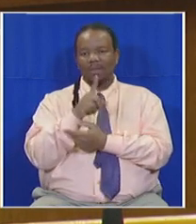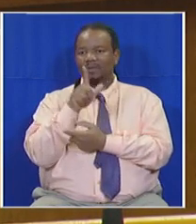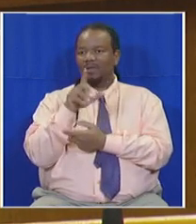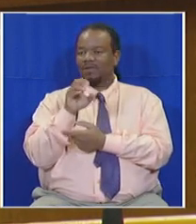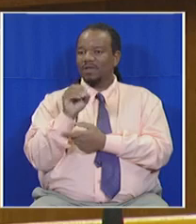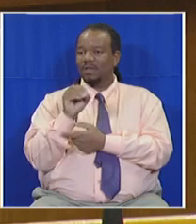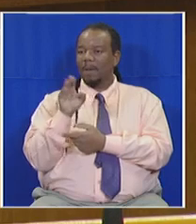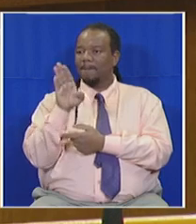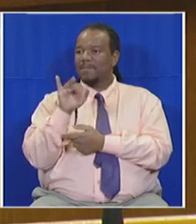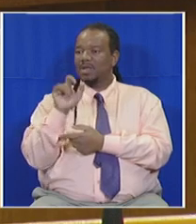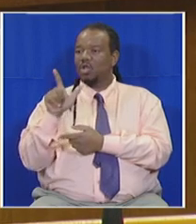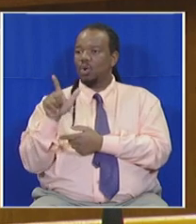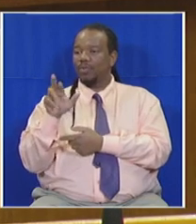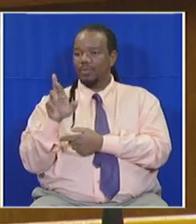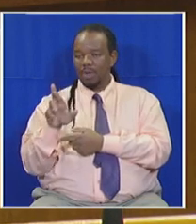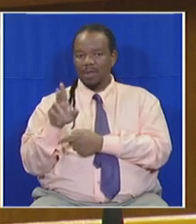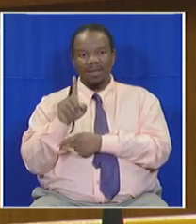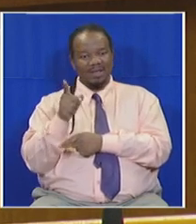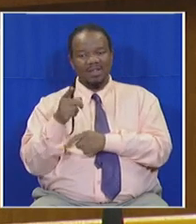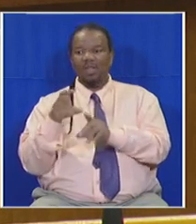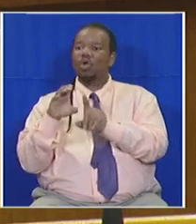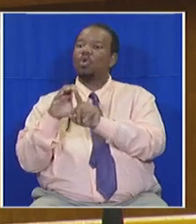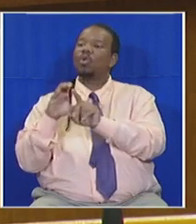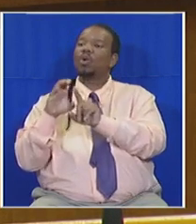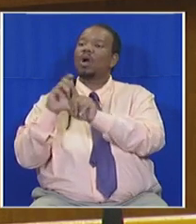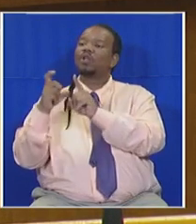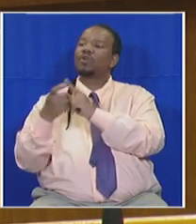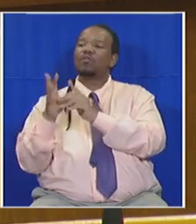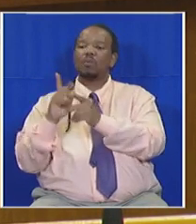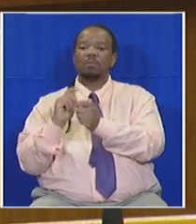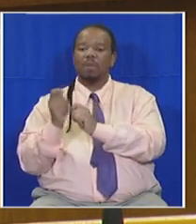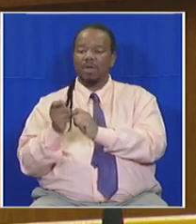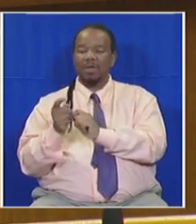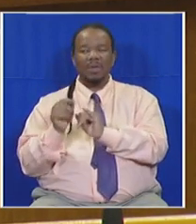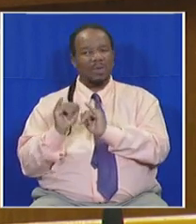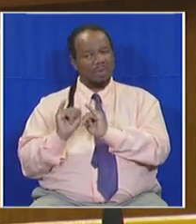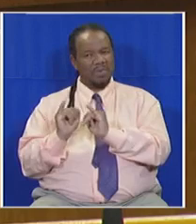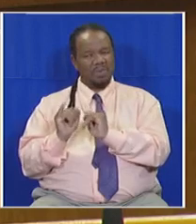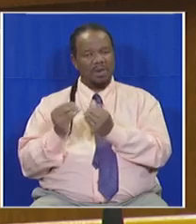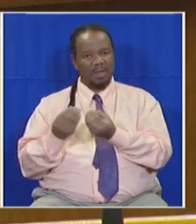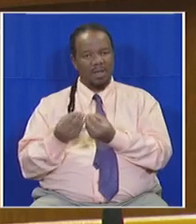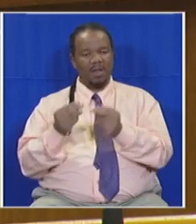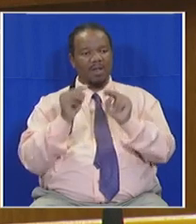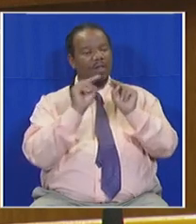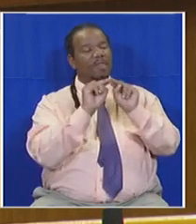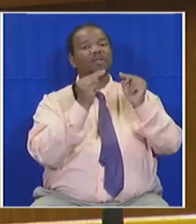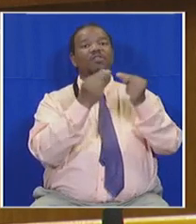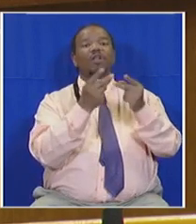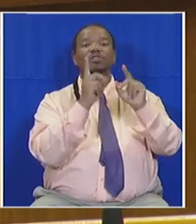The culture of non-payment in our society is becoming pandemic. National departments are also owing